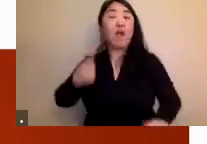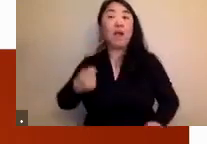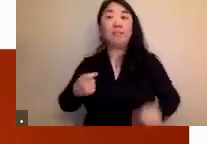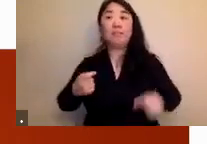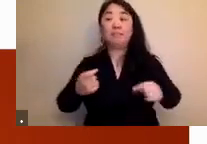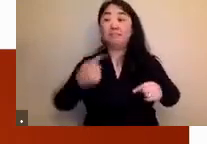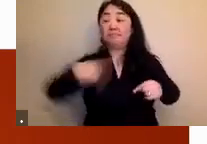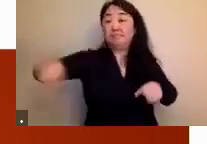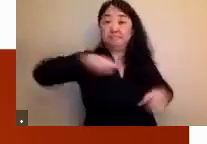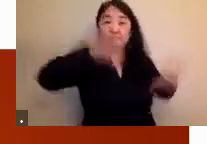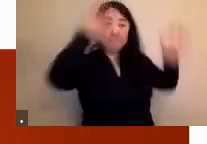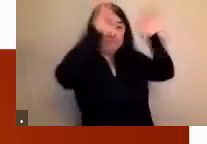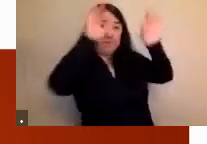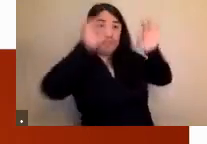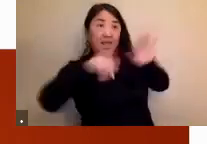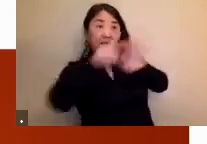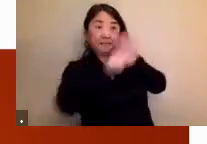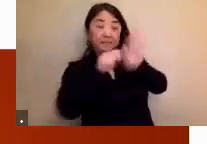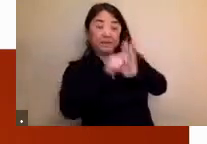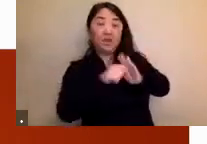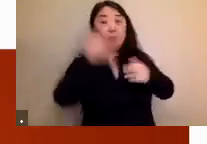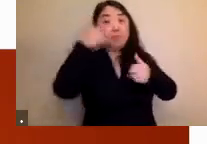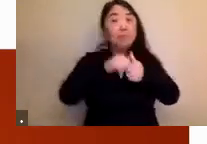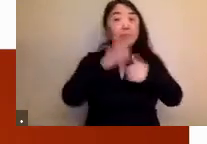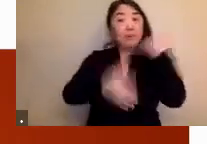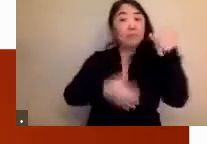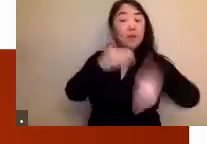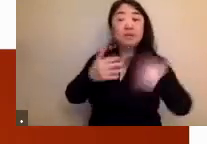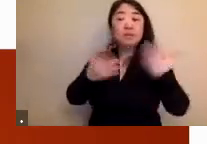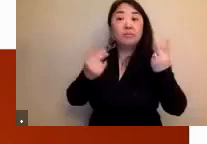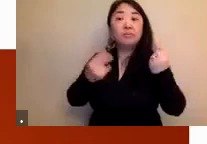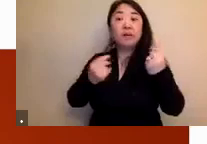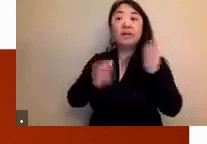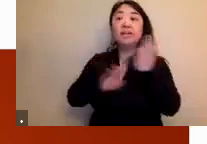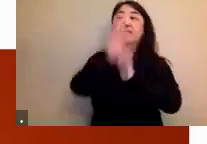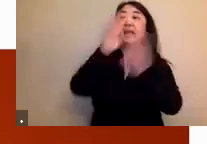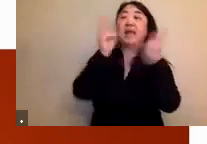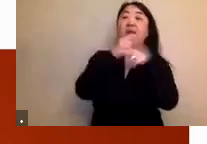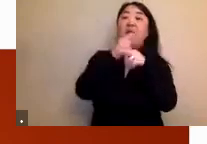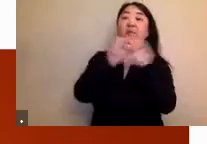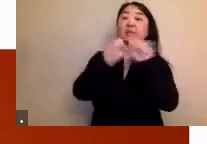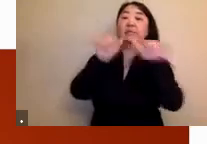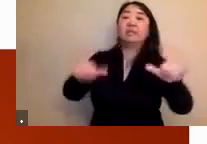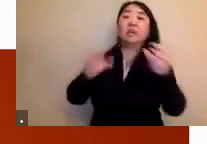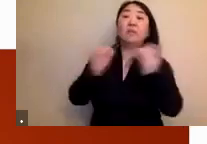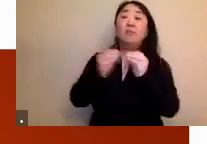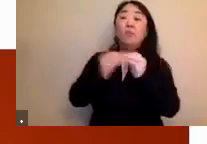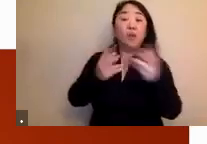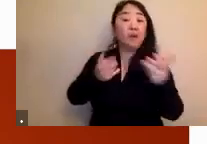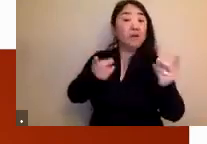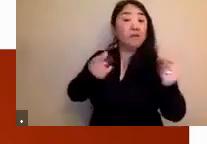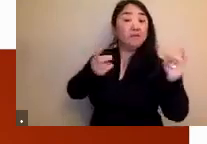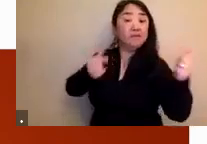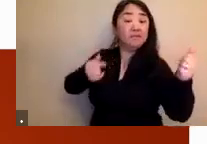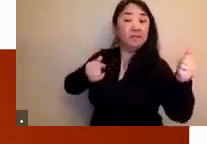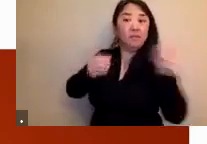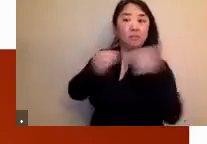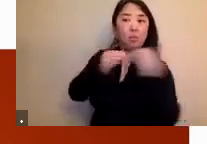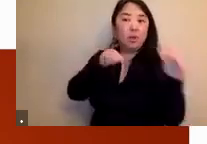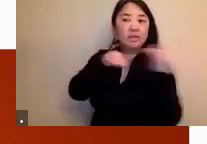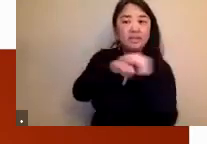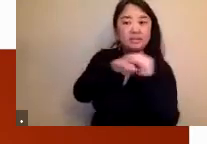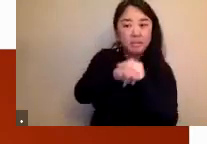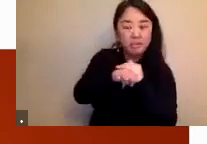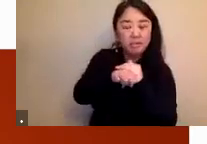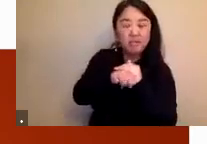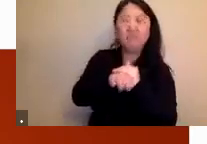time, because remember, the process was to develop highway systems that were more efficient, more accessible. And so those